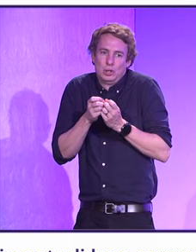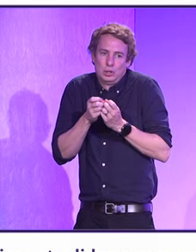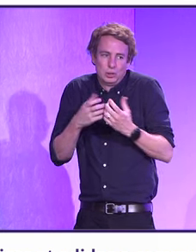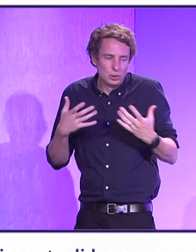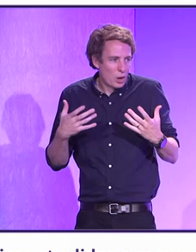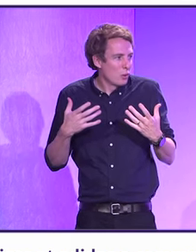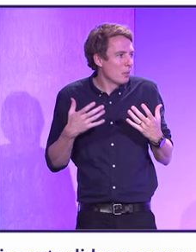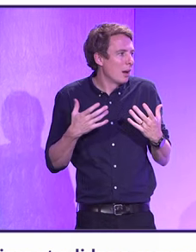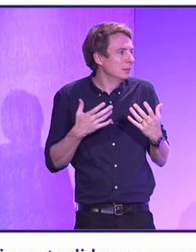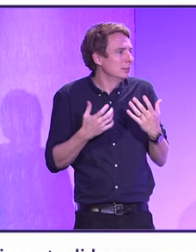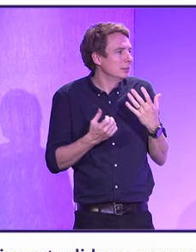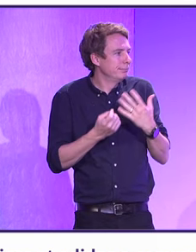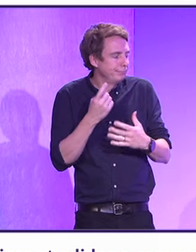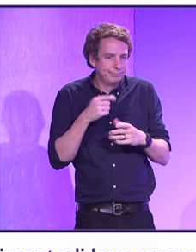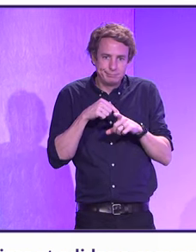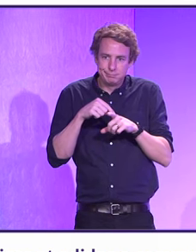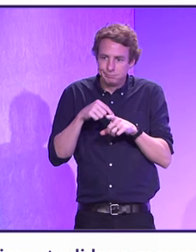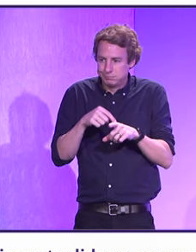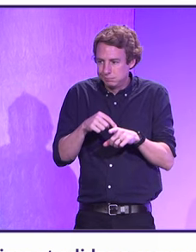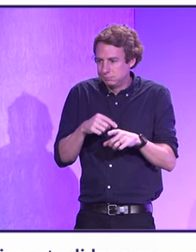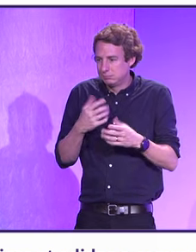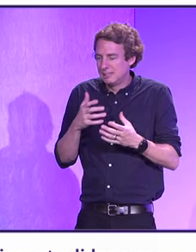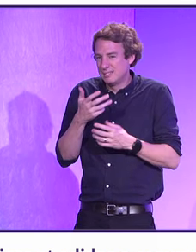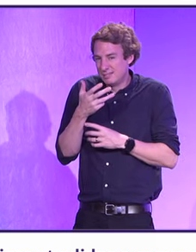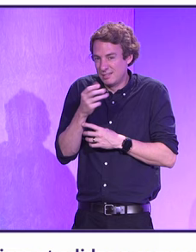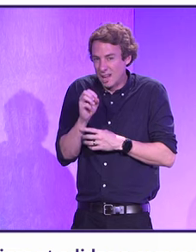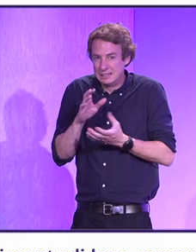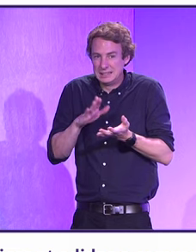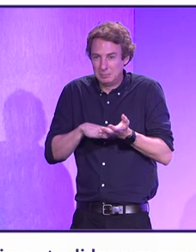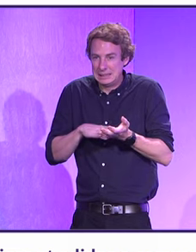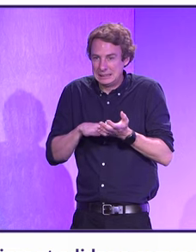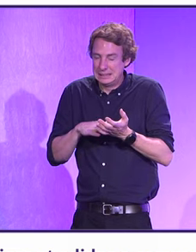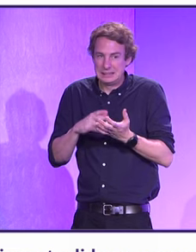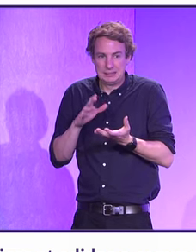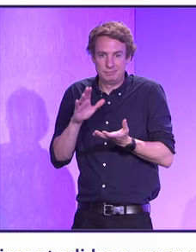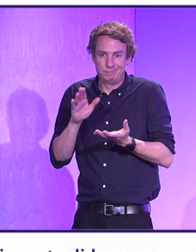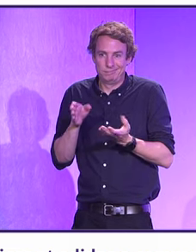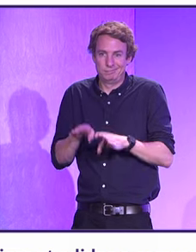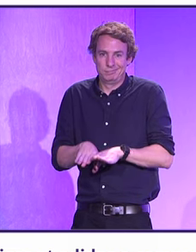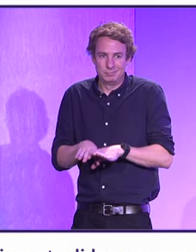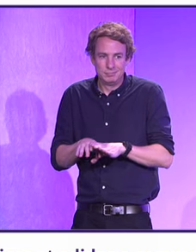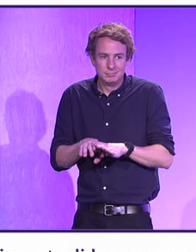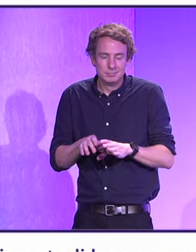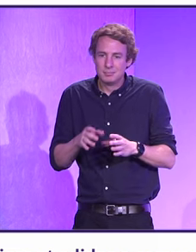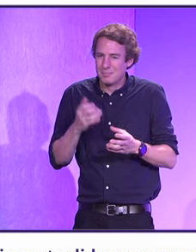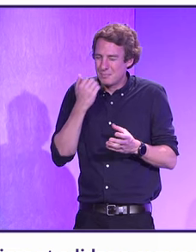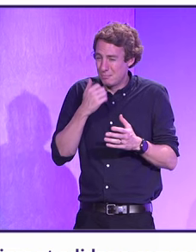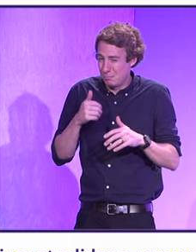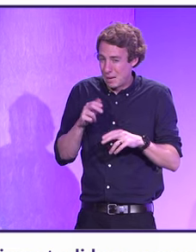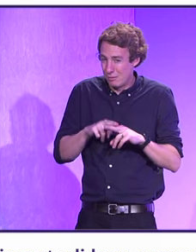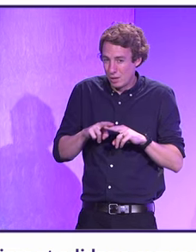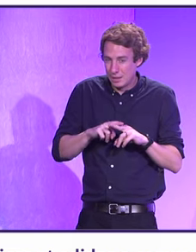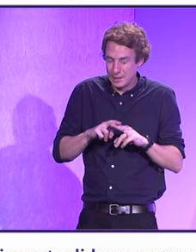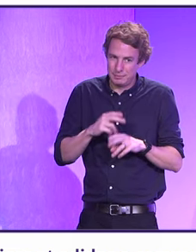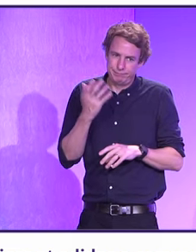like so much of downtime and our MTTR was like close to 90 minutes. And that too, when you're literally